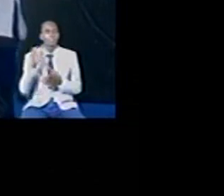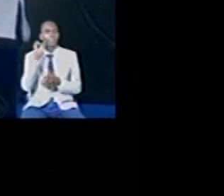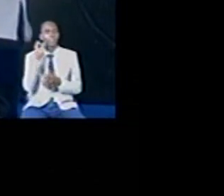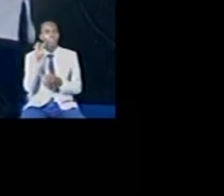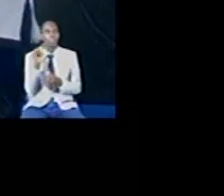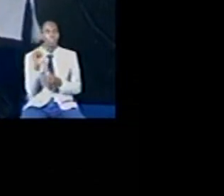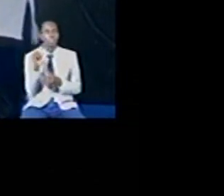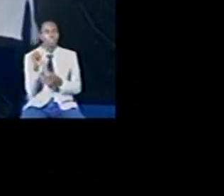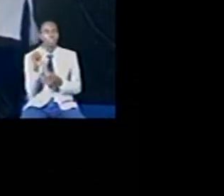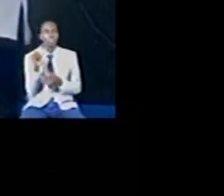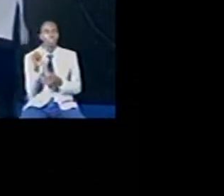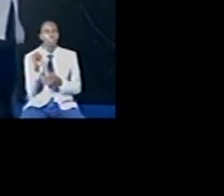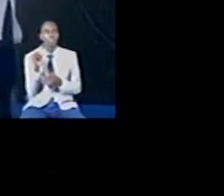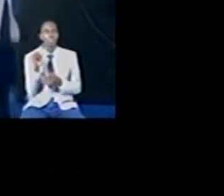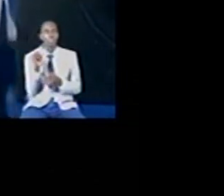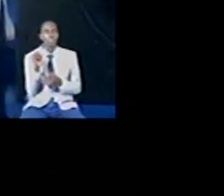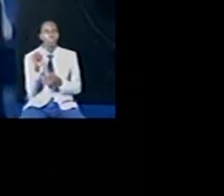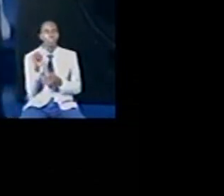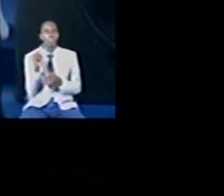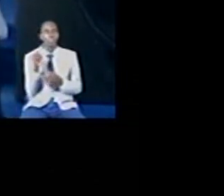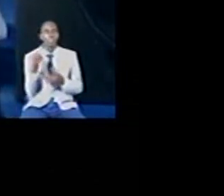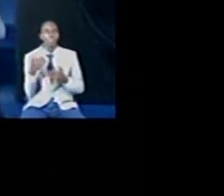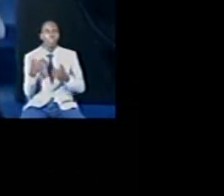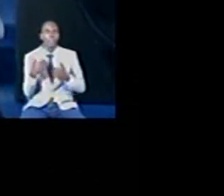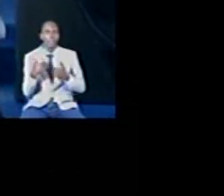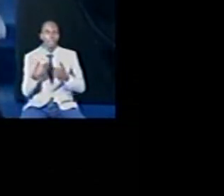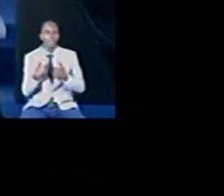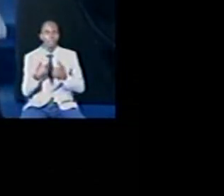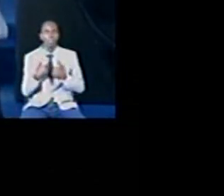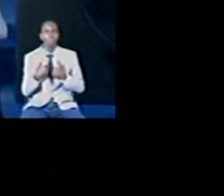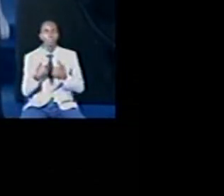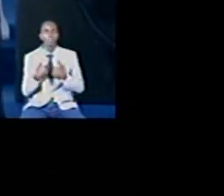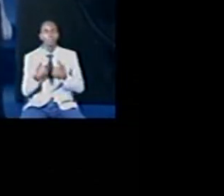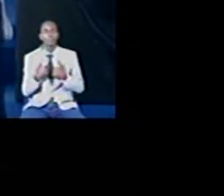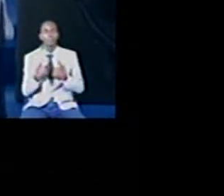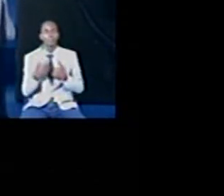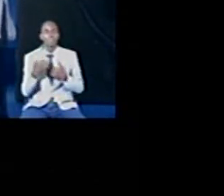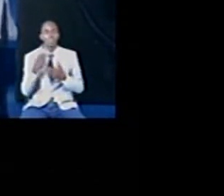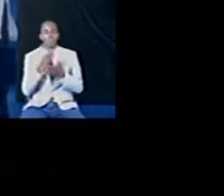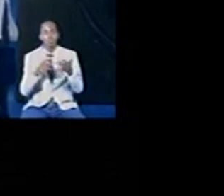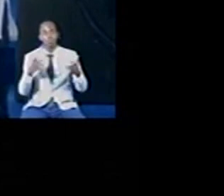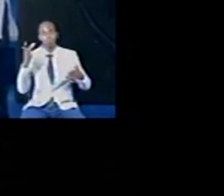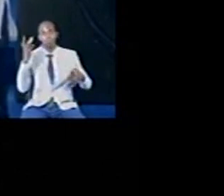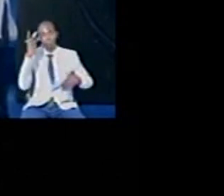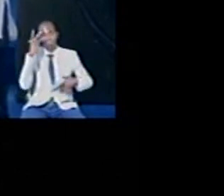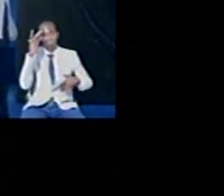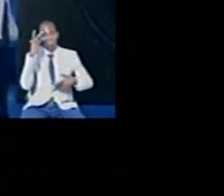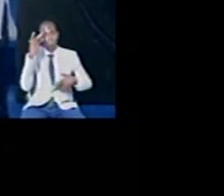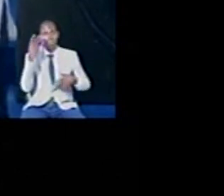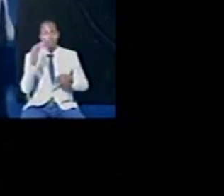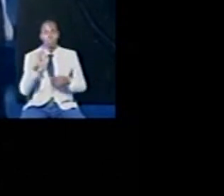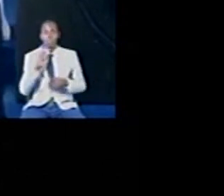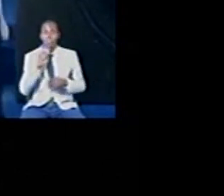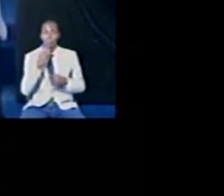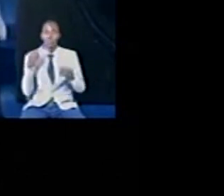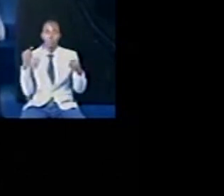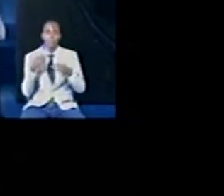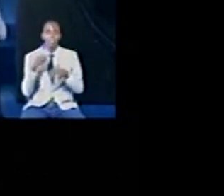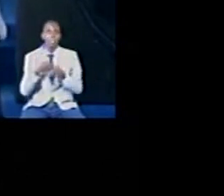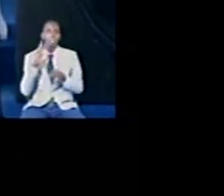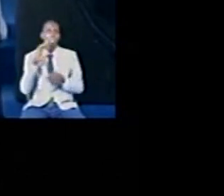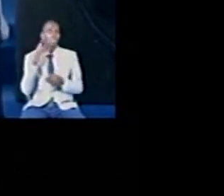of acute otitis media, severe pain in her ear